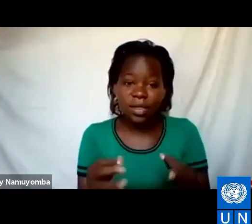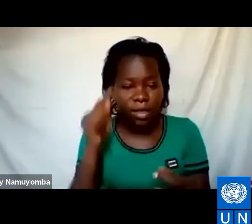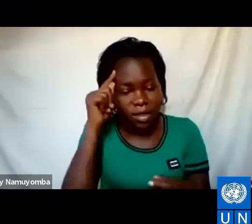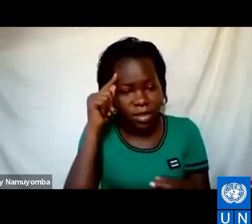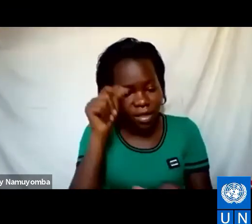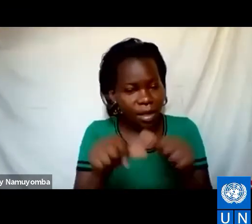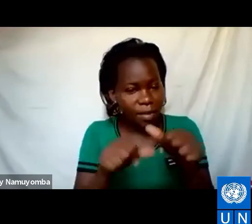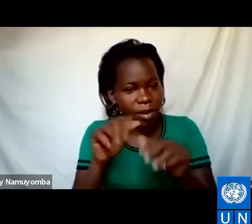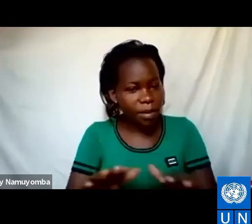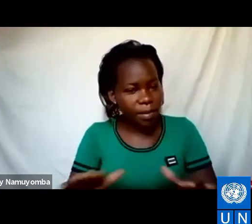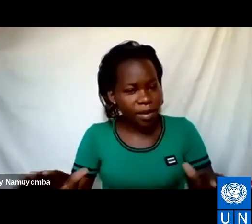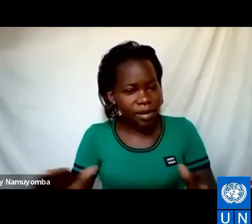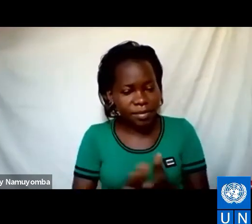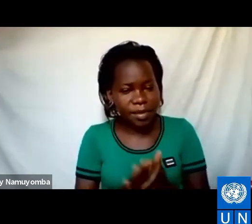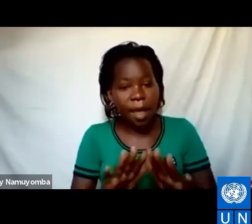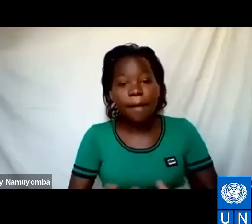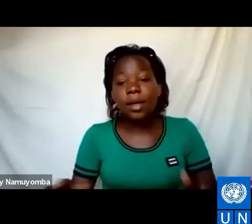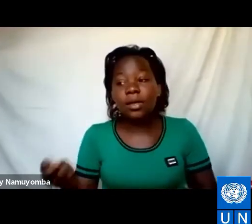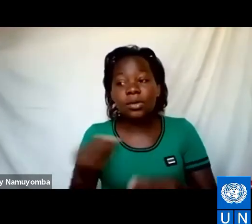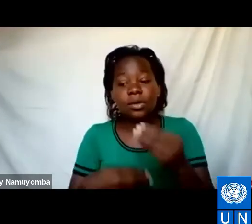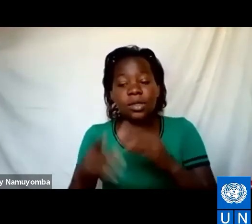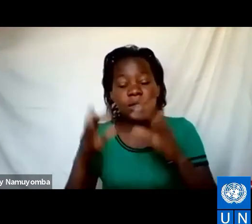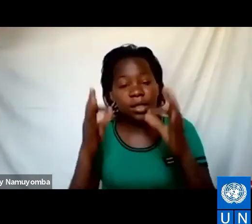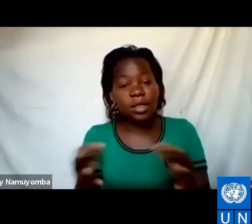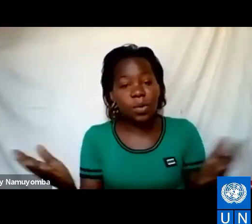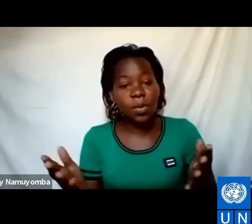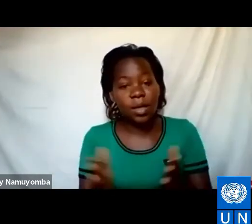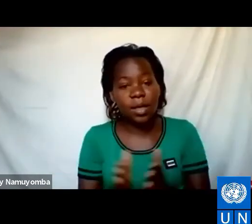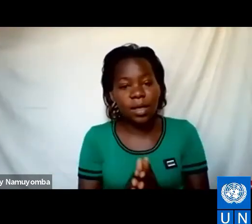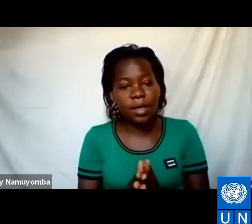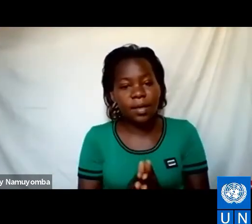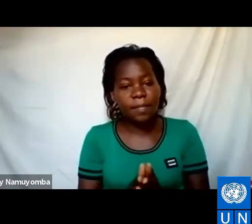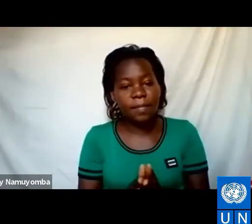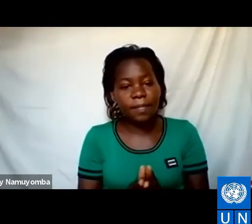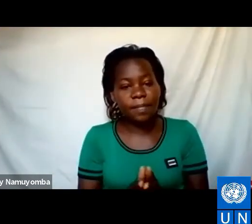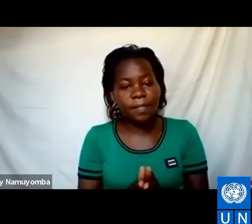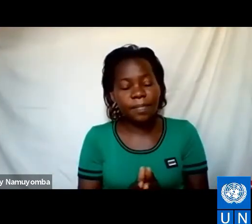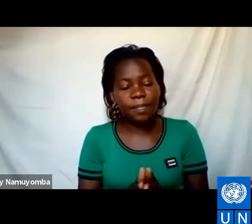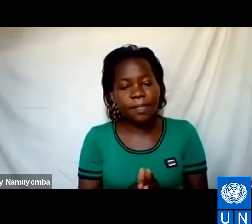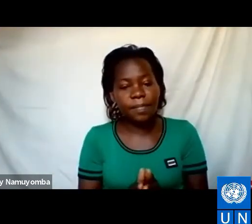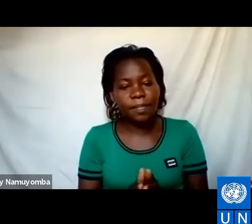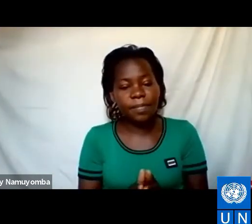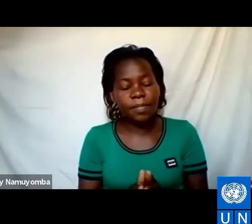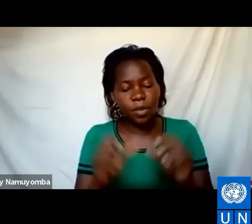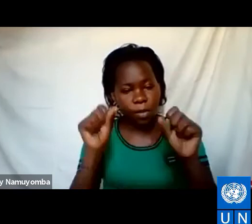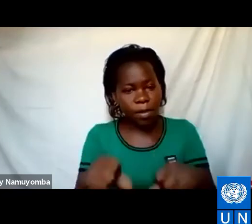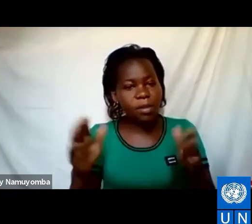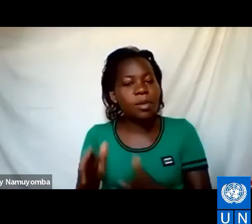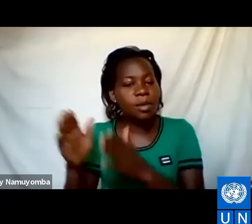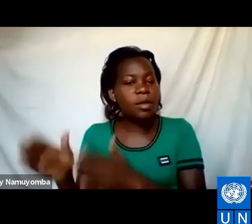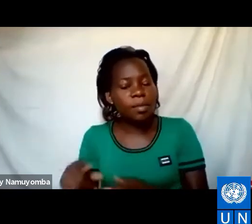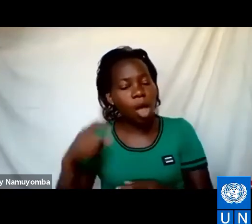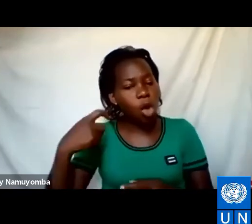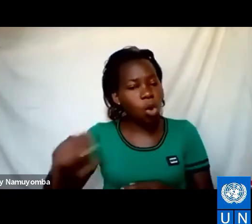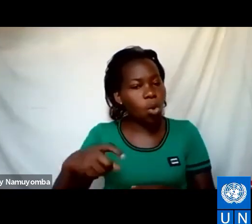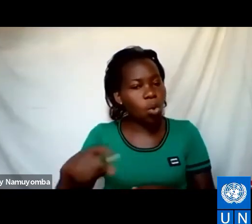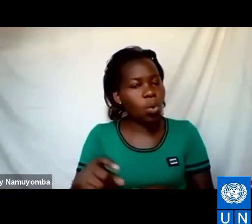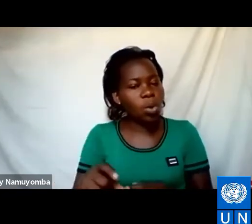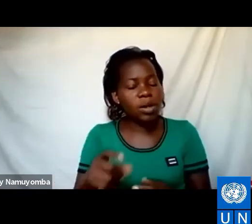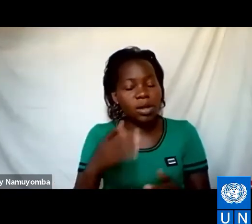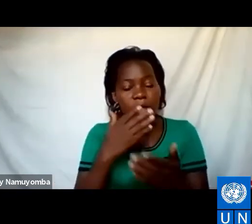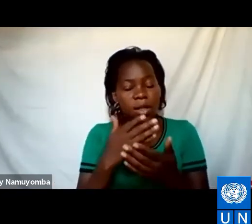that you're going to take this product into, so that off the bat, you're preparing a quality standard product that